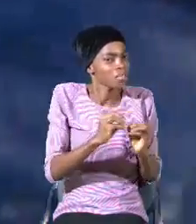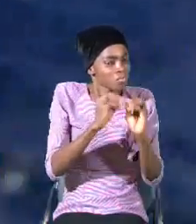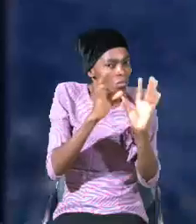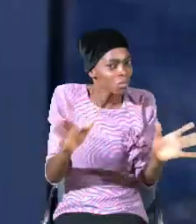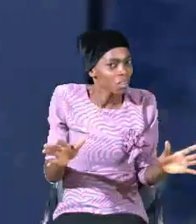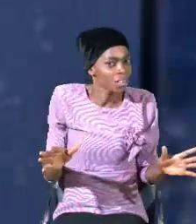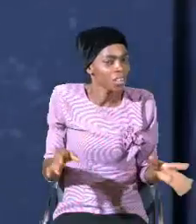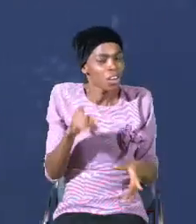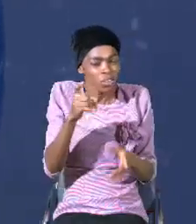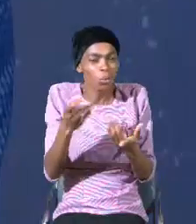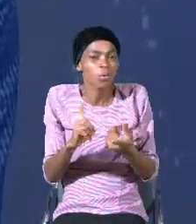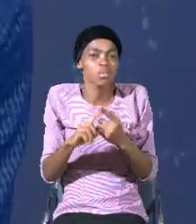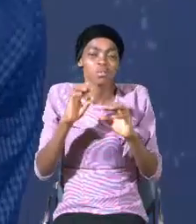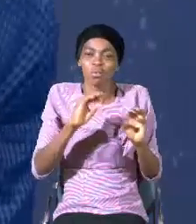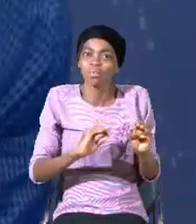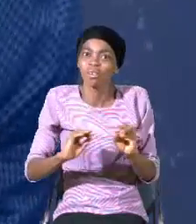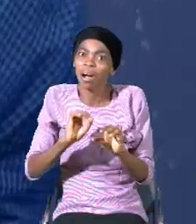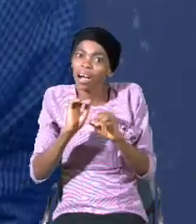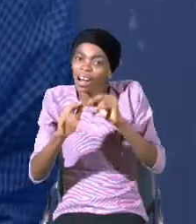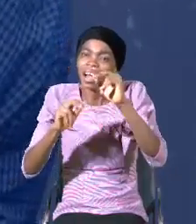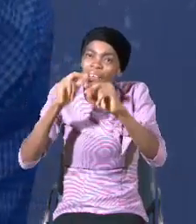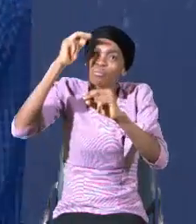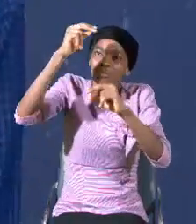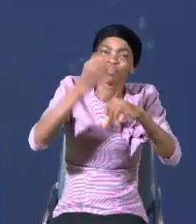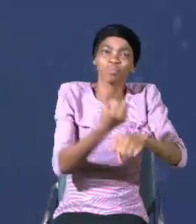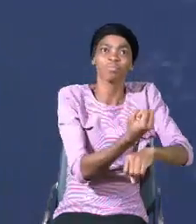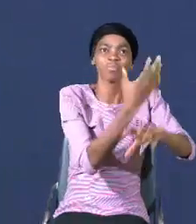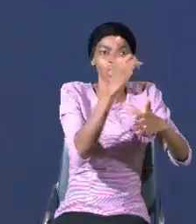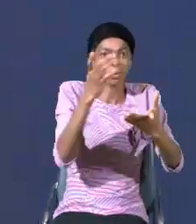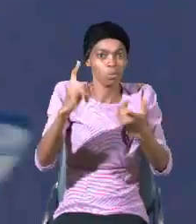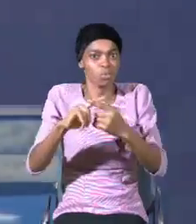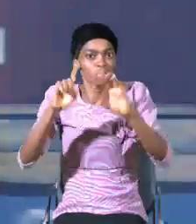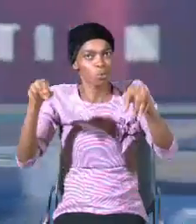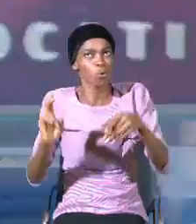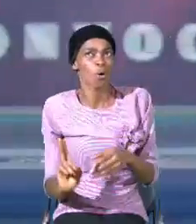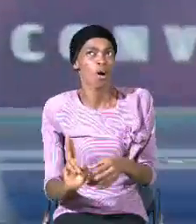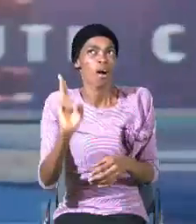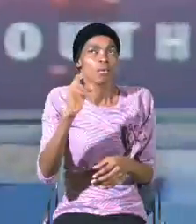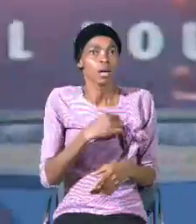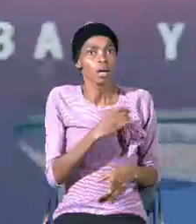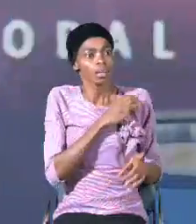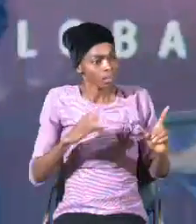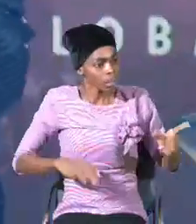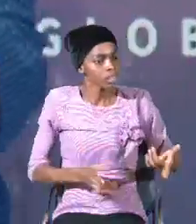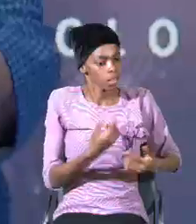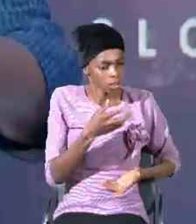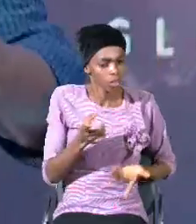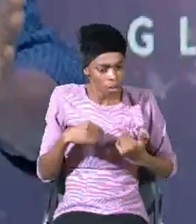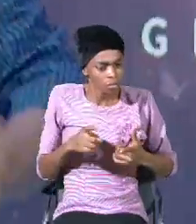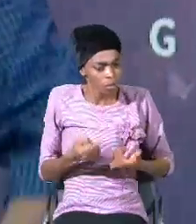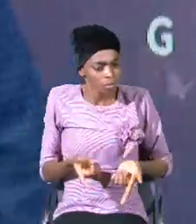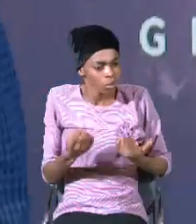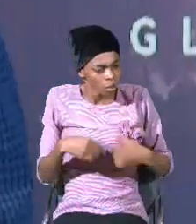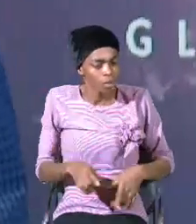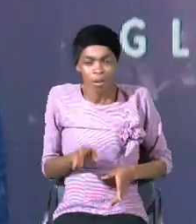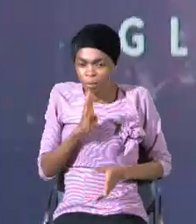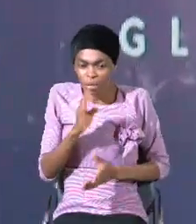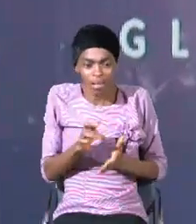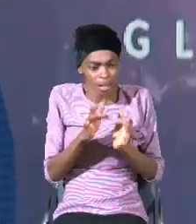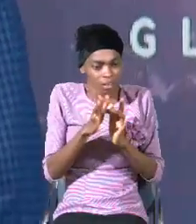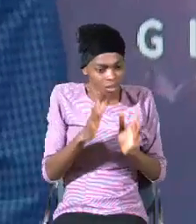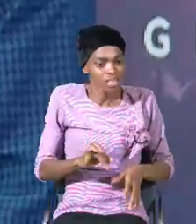to climb the mountain. You want to go up. And Christ says, here I am. Be a Christian. I will help